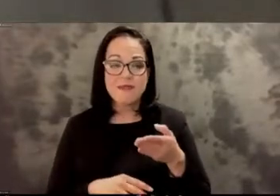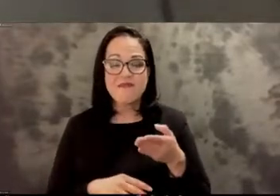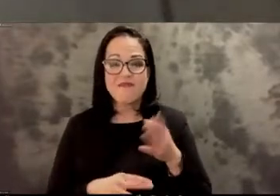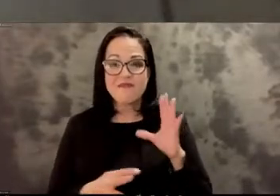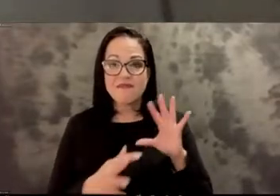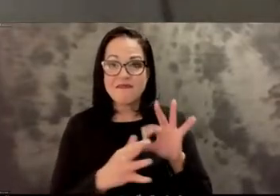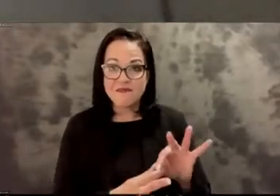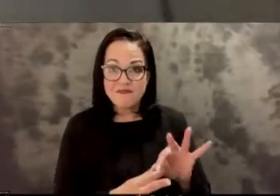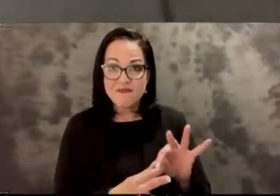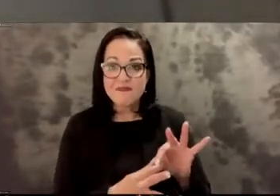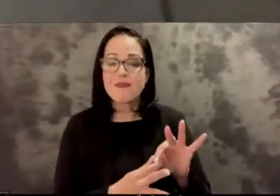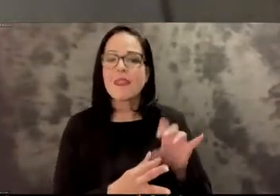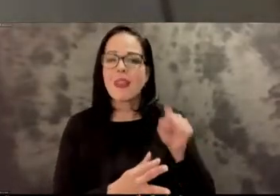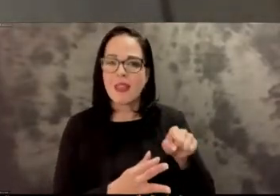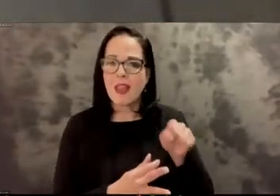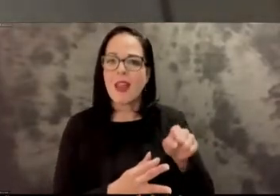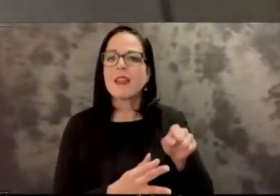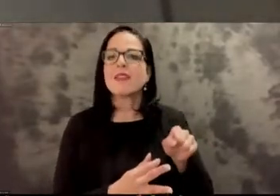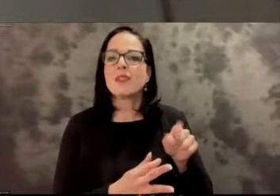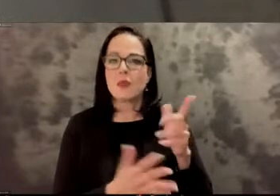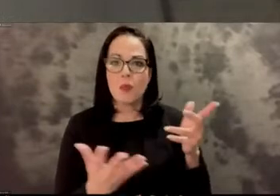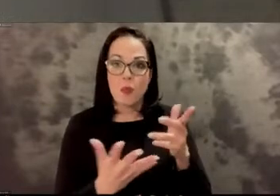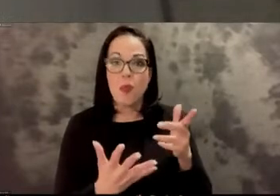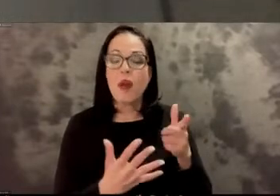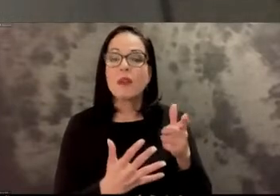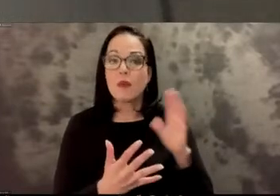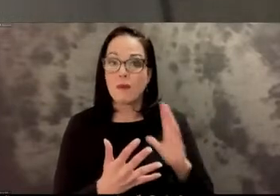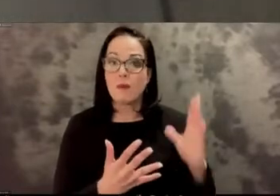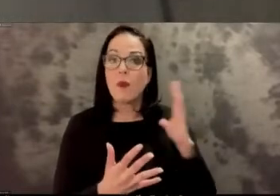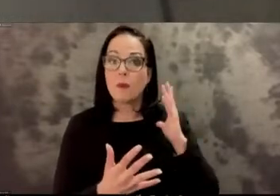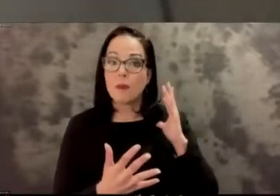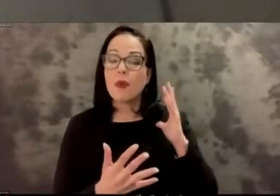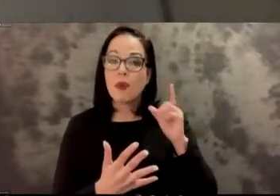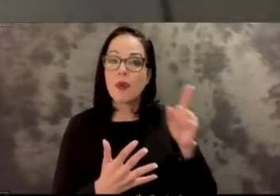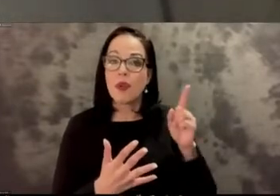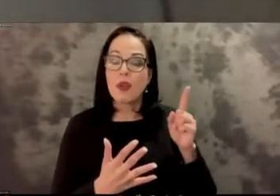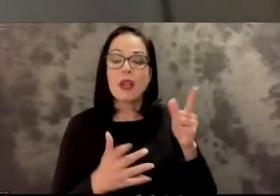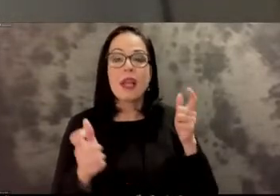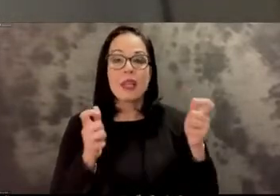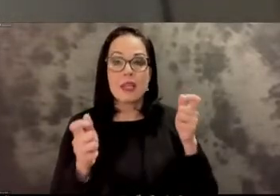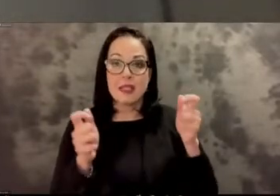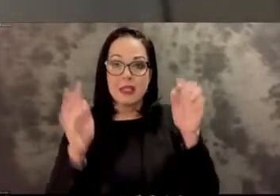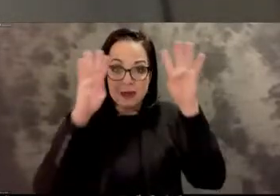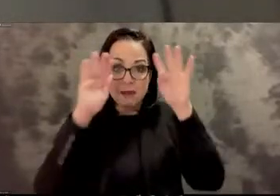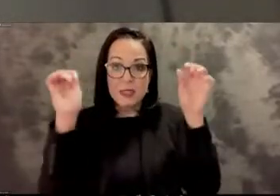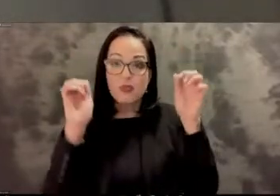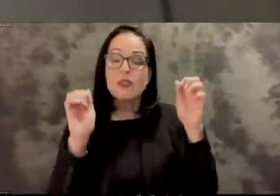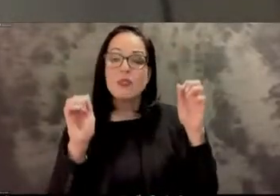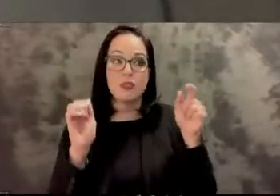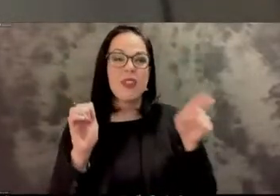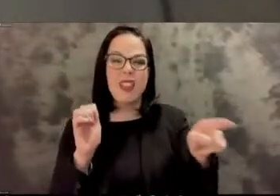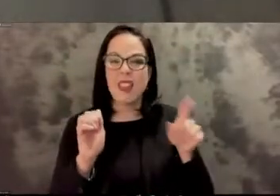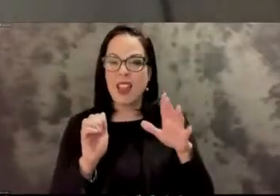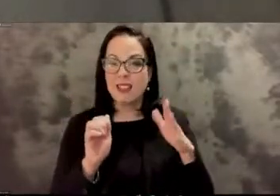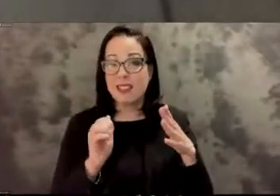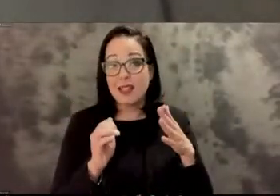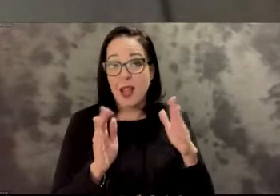connection is exactly what the former administration has driven. And I think it creates too